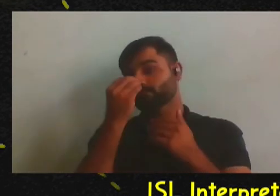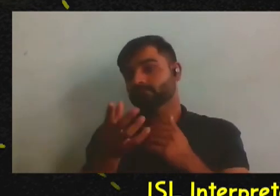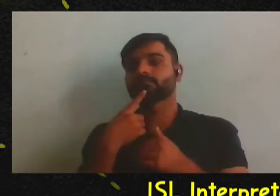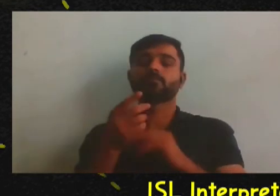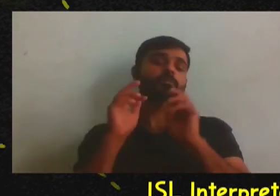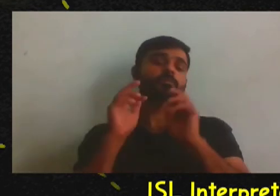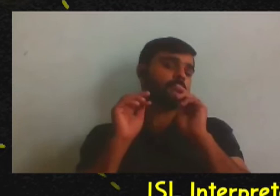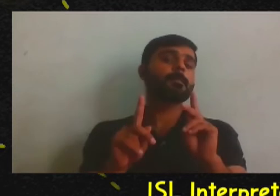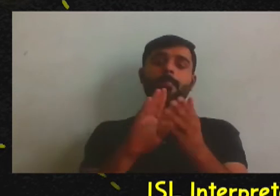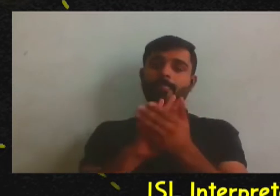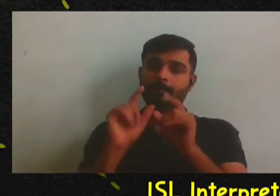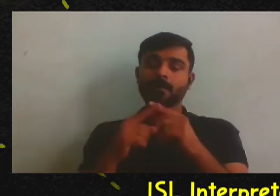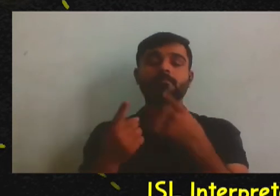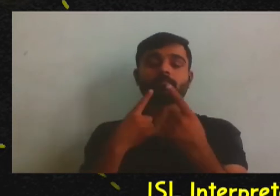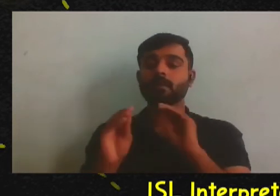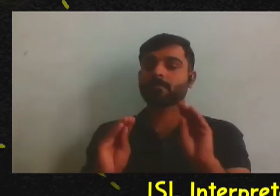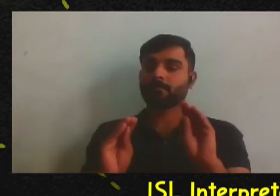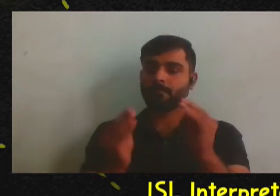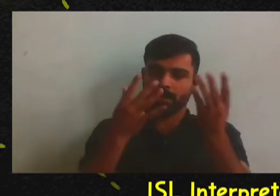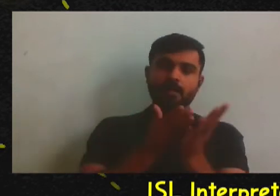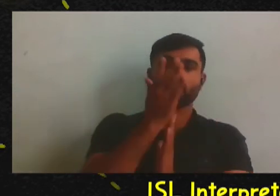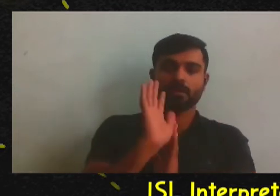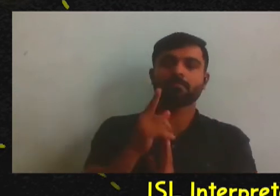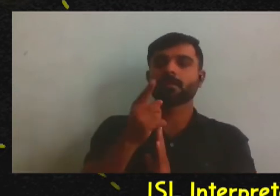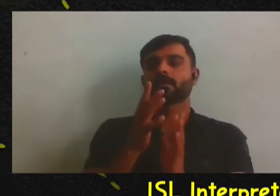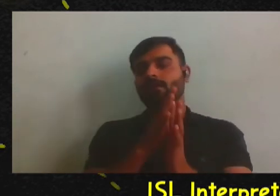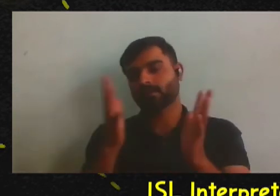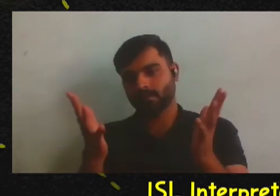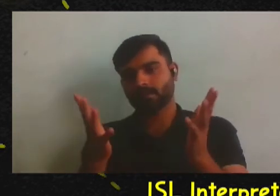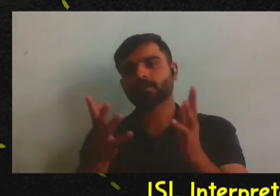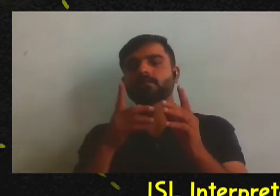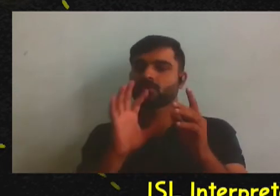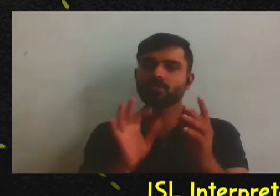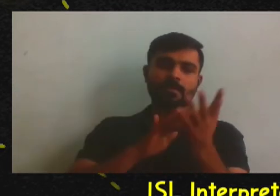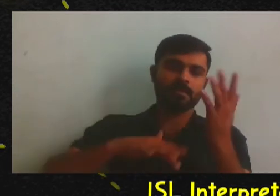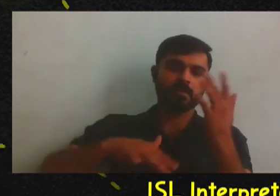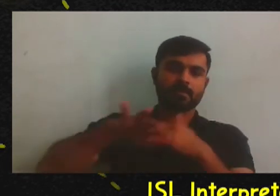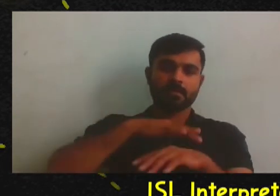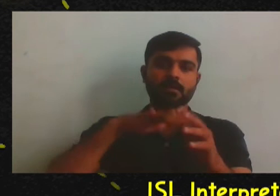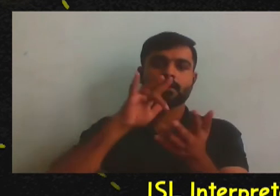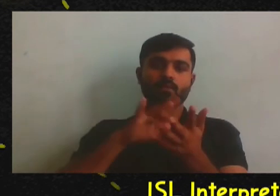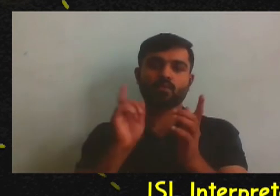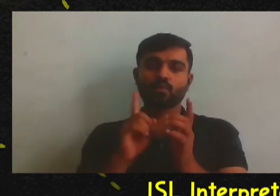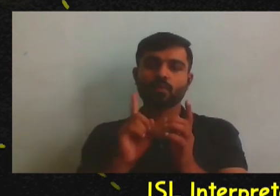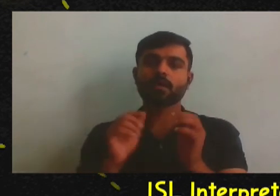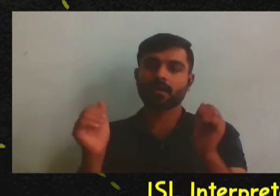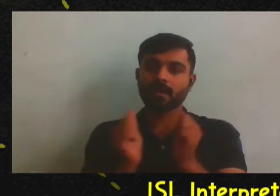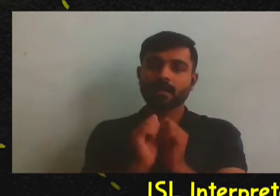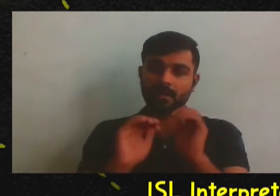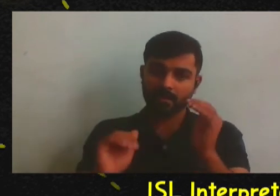the chatbot might be a better way. So there are definitely areas where to